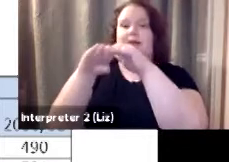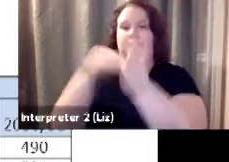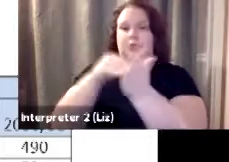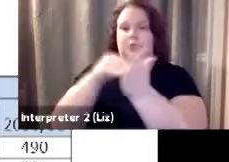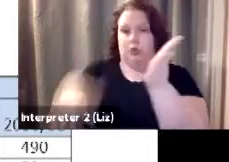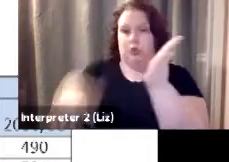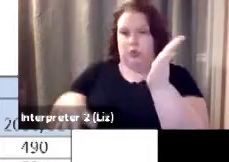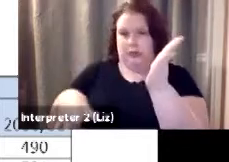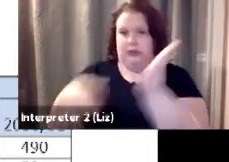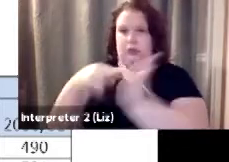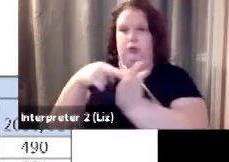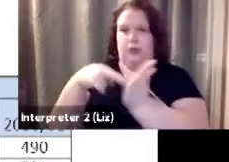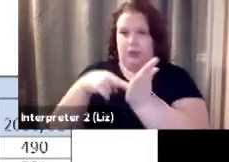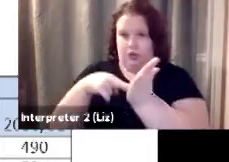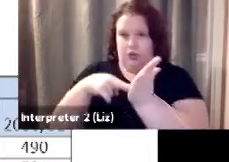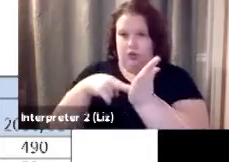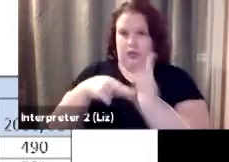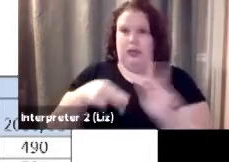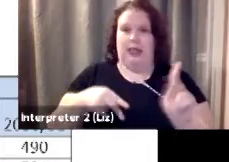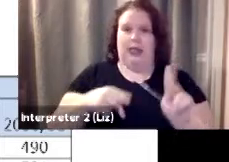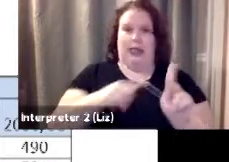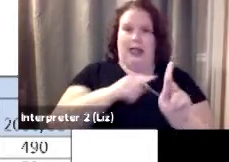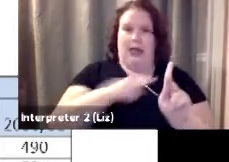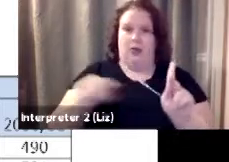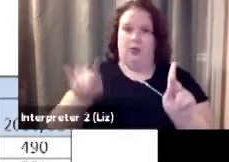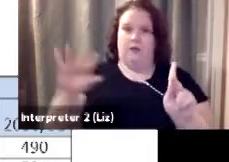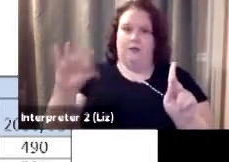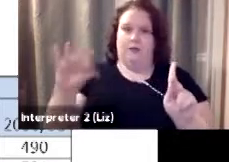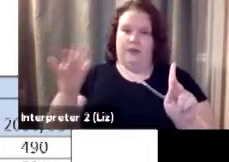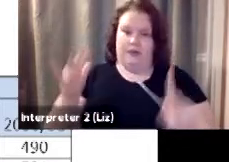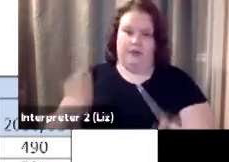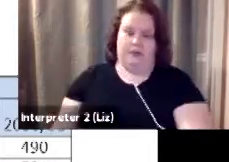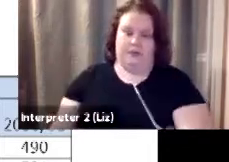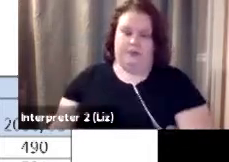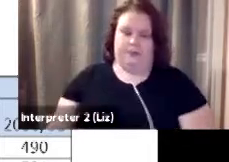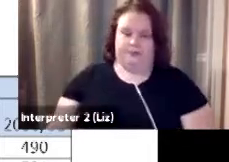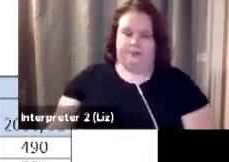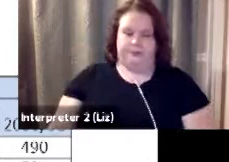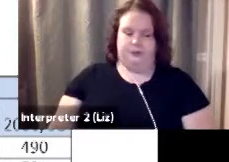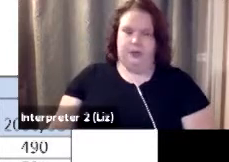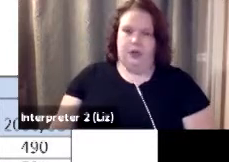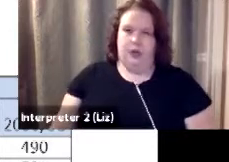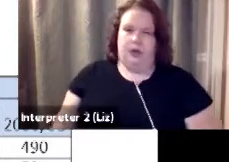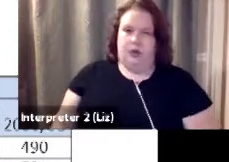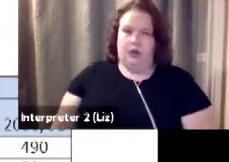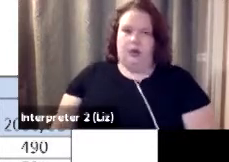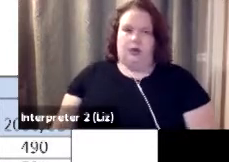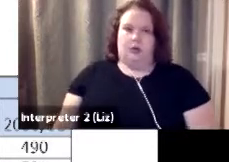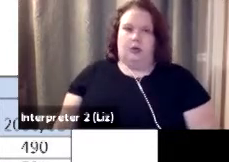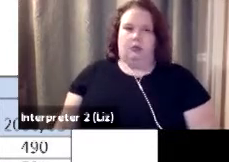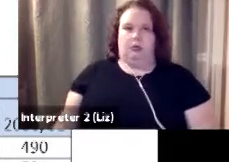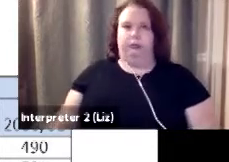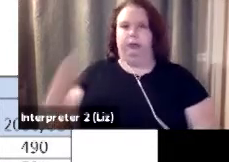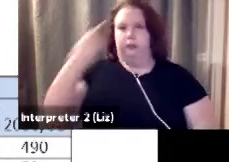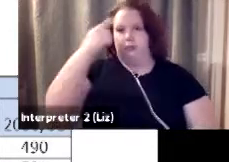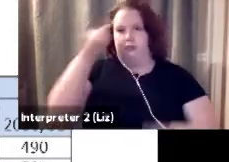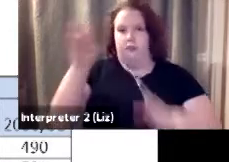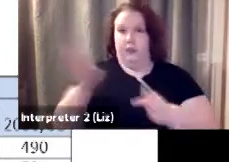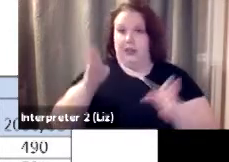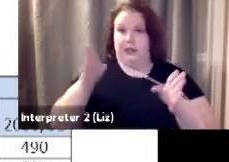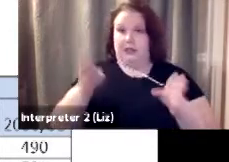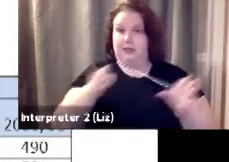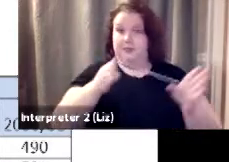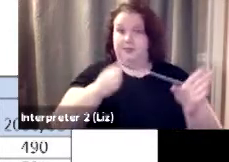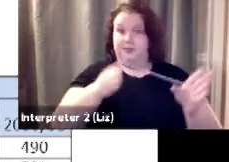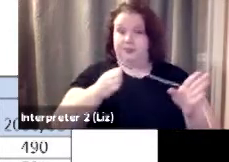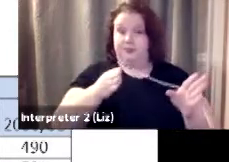enrolled in the K-5 in total in the district. For planning purposes, we generally look at about 5%, uh,